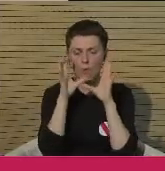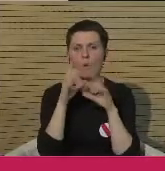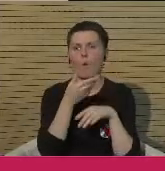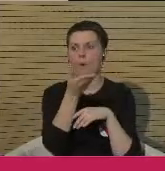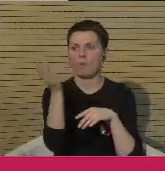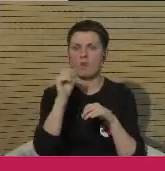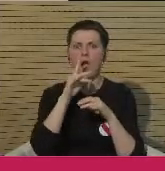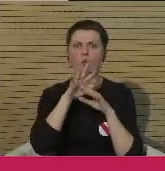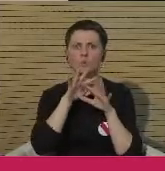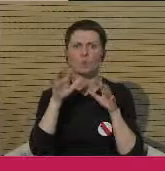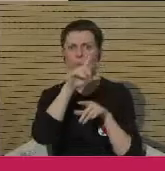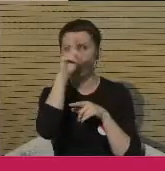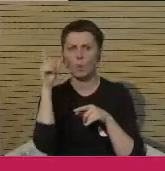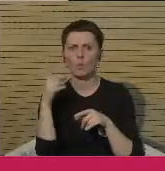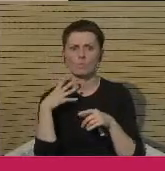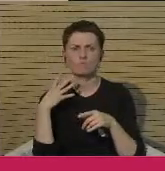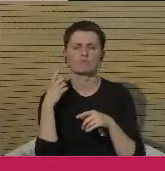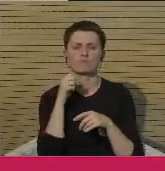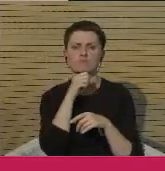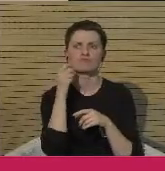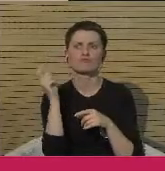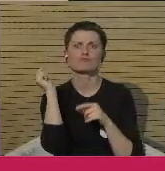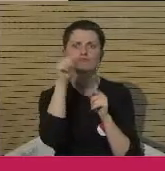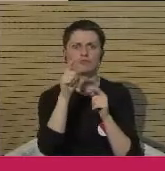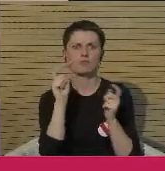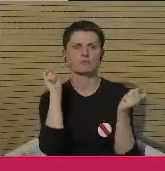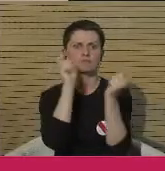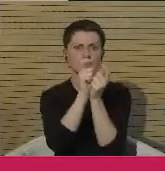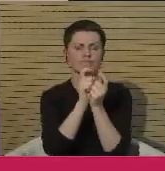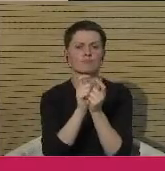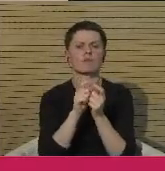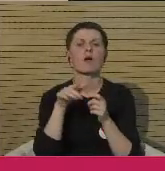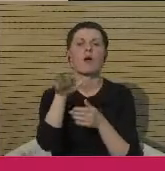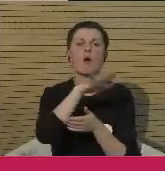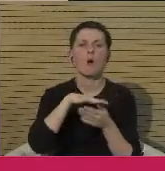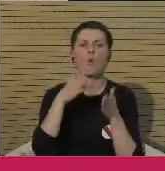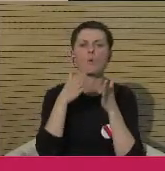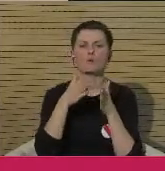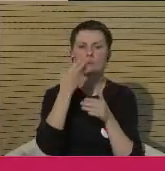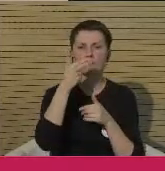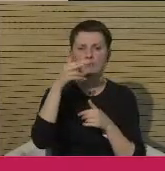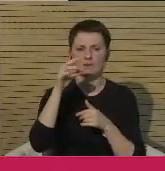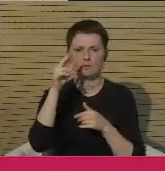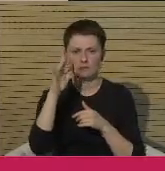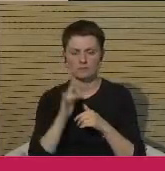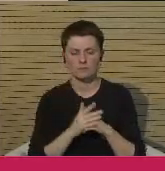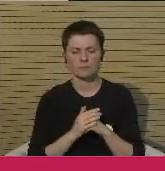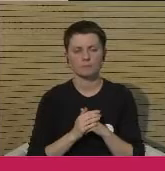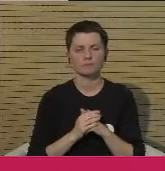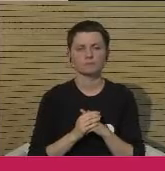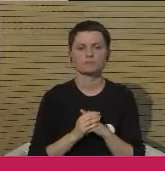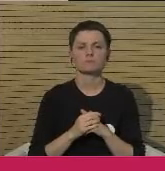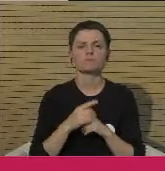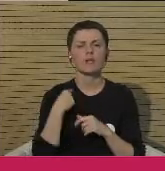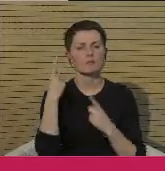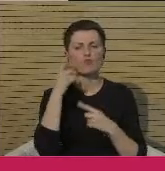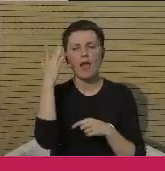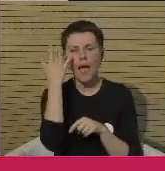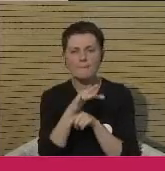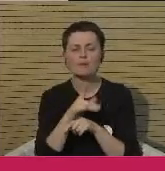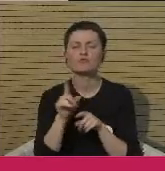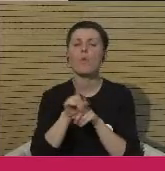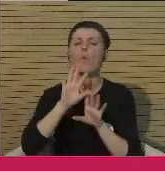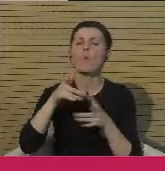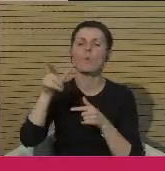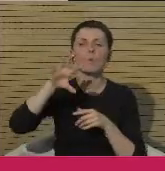So in a way, Lukashenko's regime is surprised or taken by surprise or shocked by this protest. I believe that